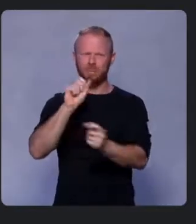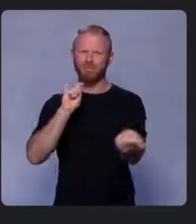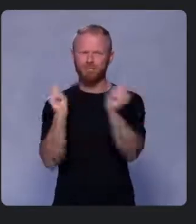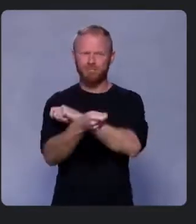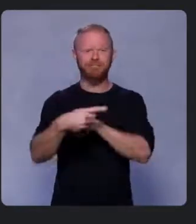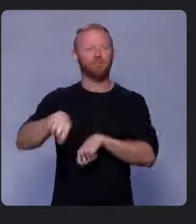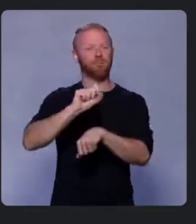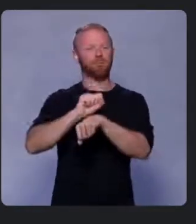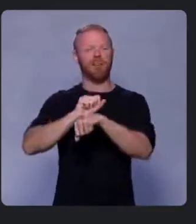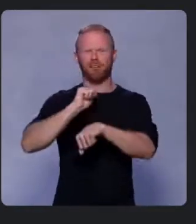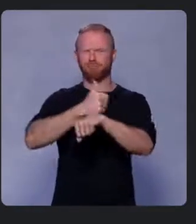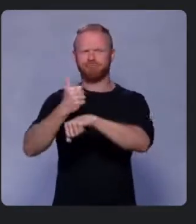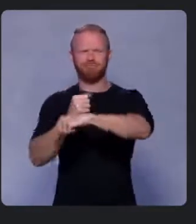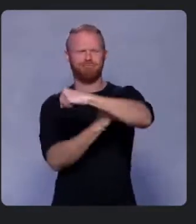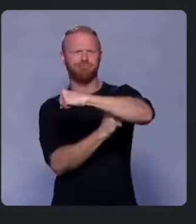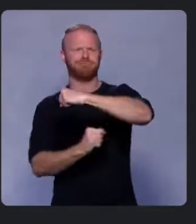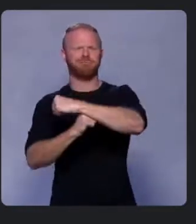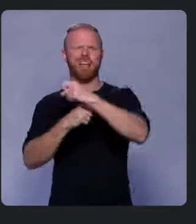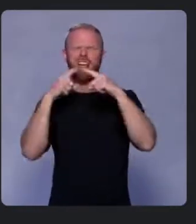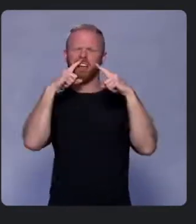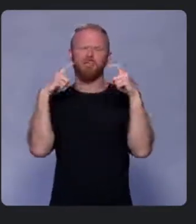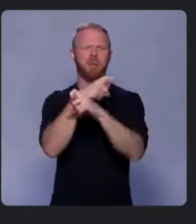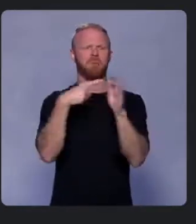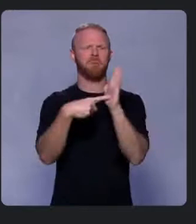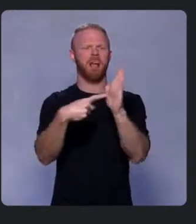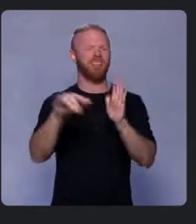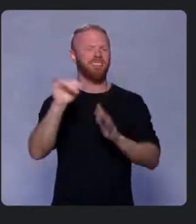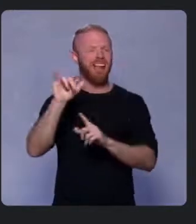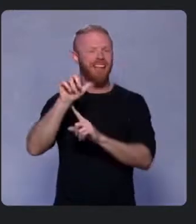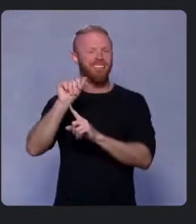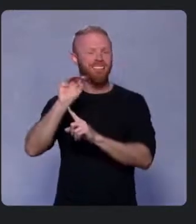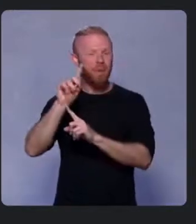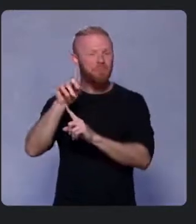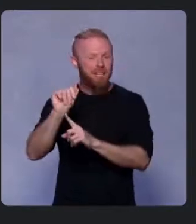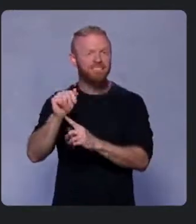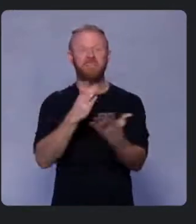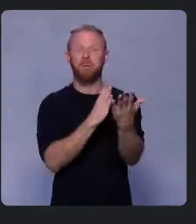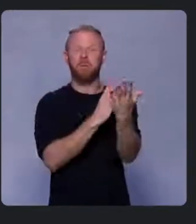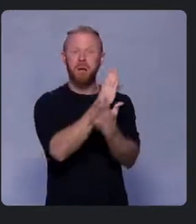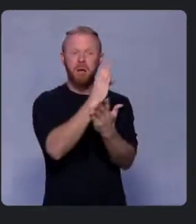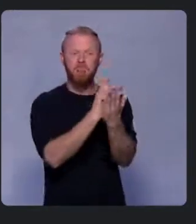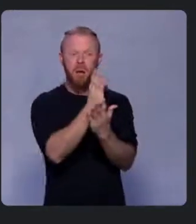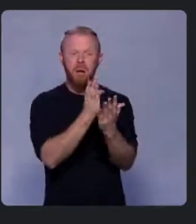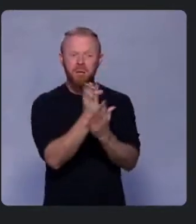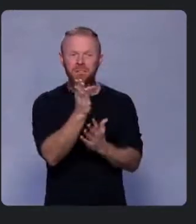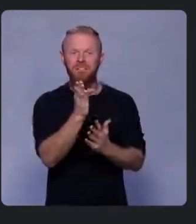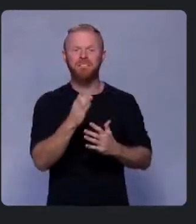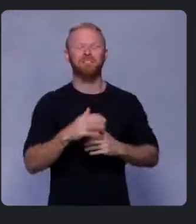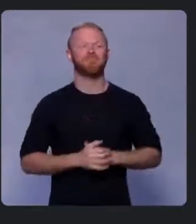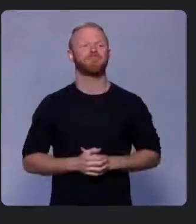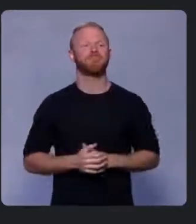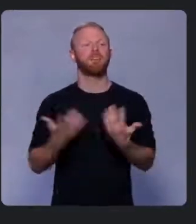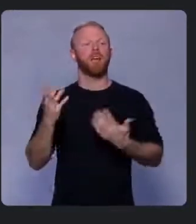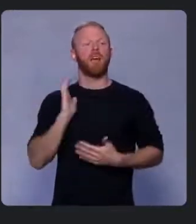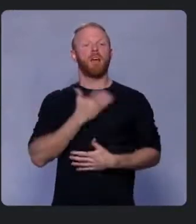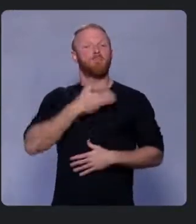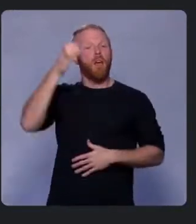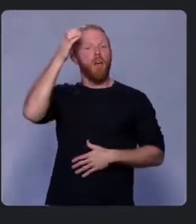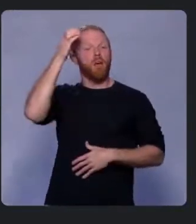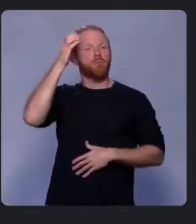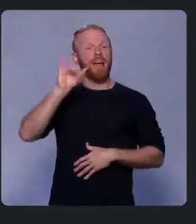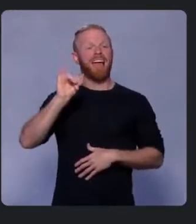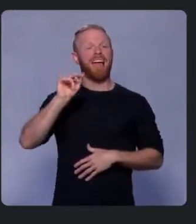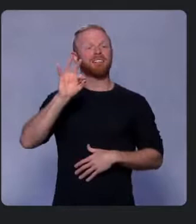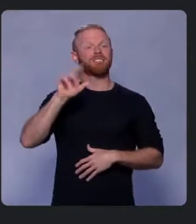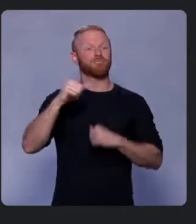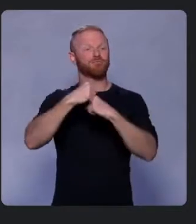the foundation for complex models like Lambda and multimodal. Our compute infrastructure is how we drive